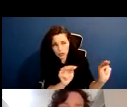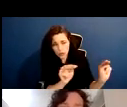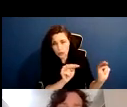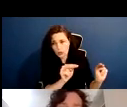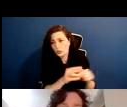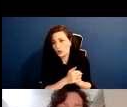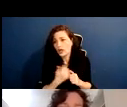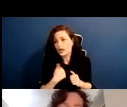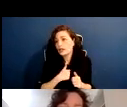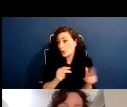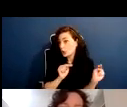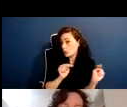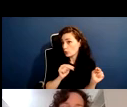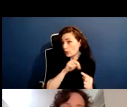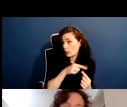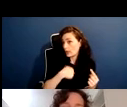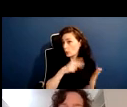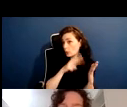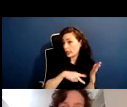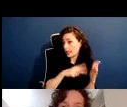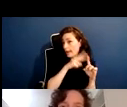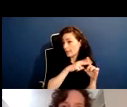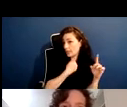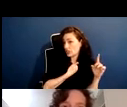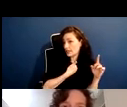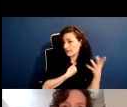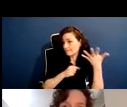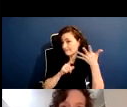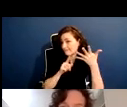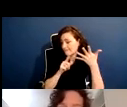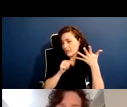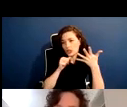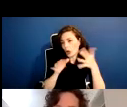read an application. Last but not least, please don't procrastinate.